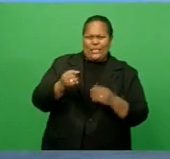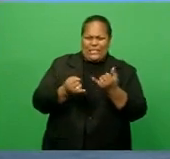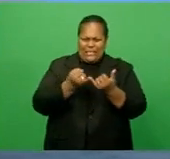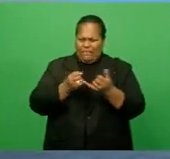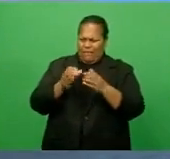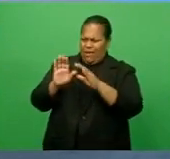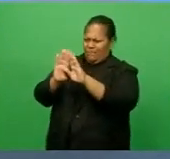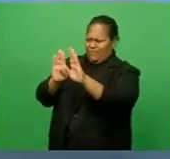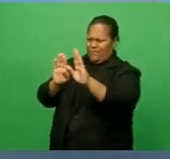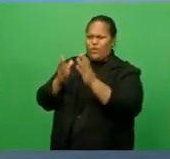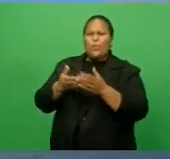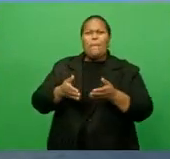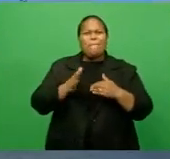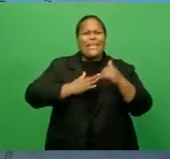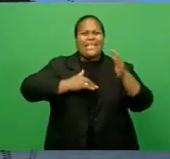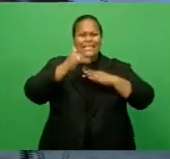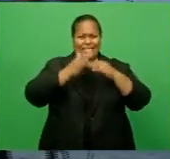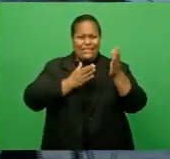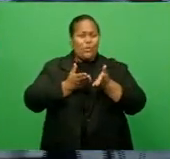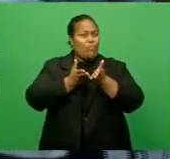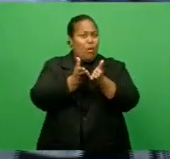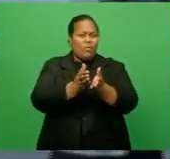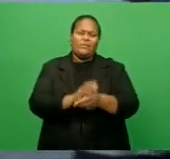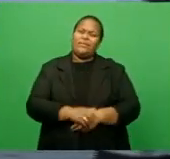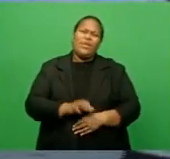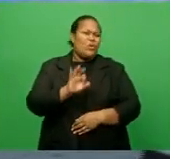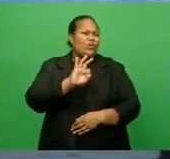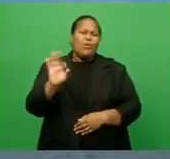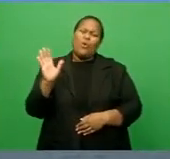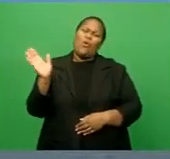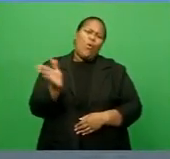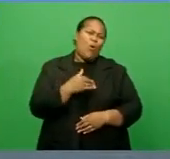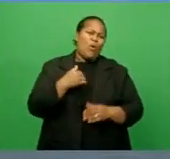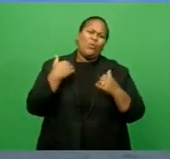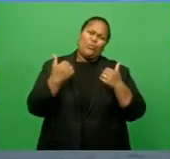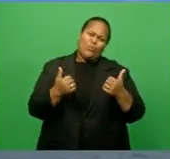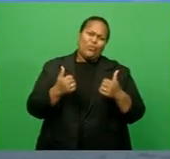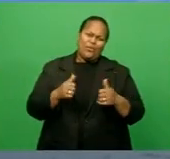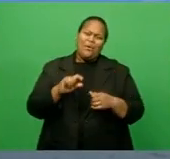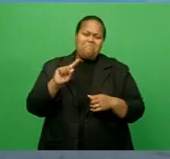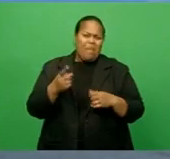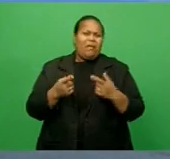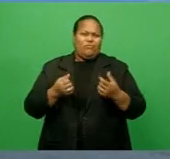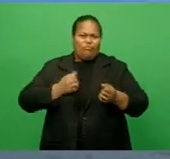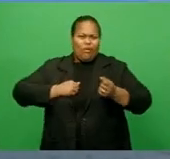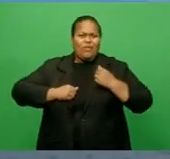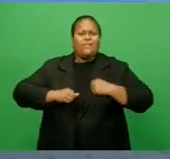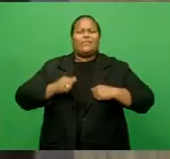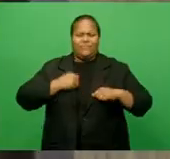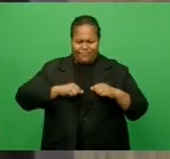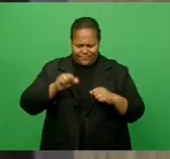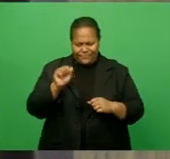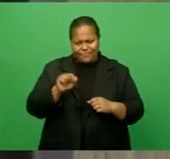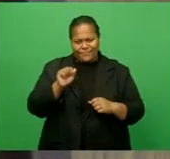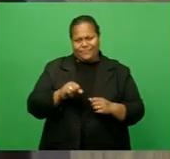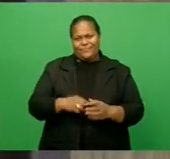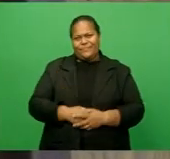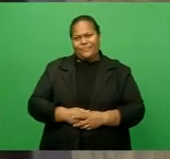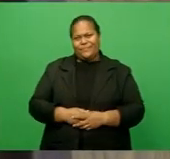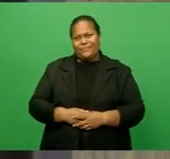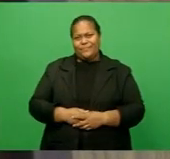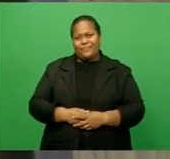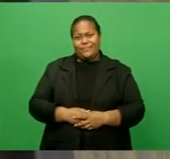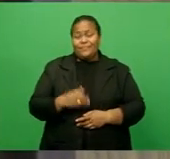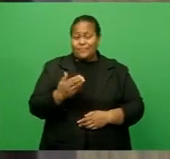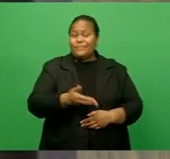plate. It was not all rainbows and butterflies for the Madhuwata gentleman, as he had his share of struggles. My life